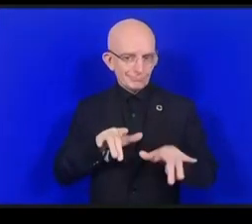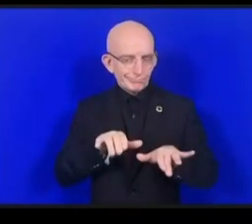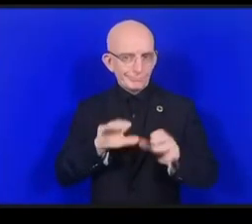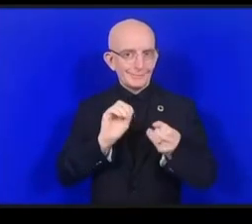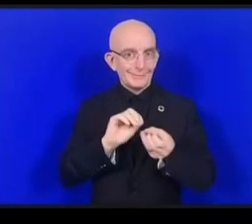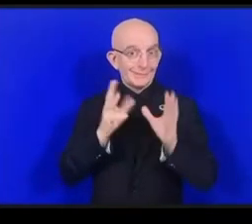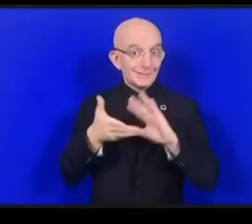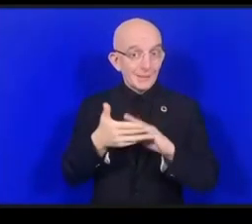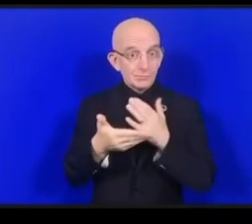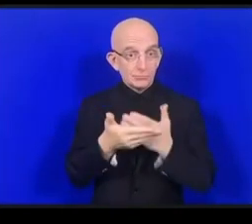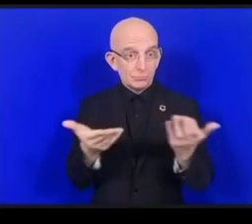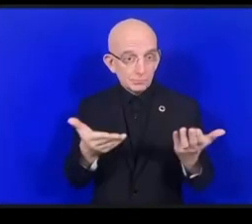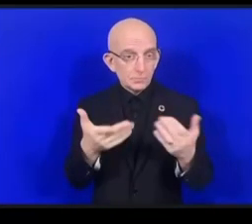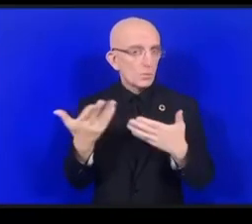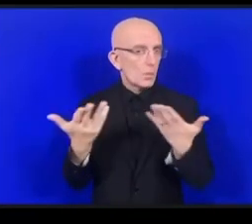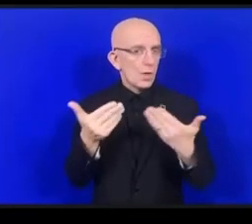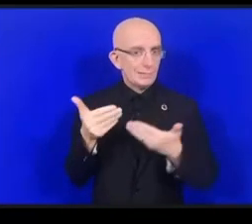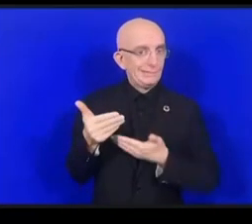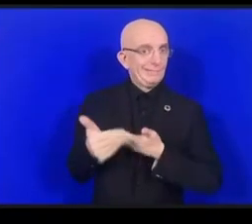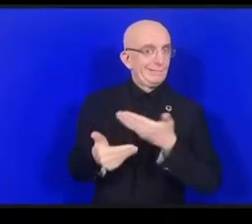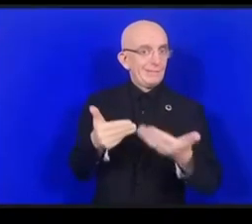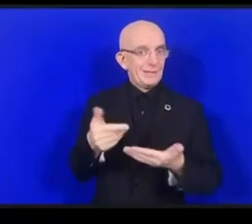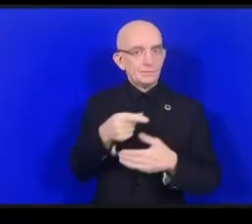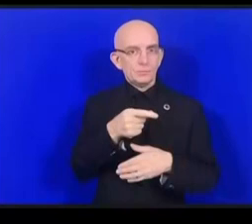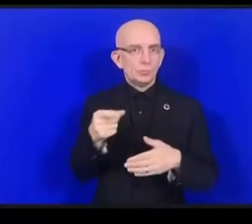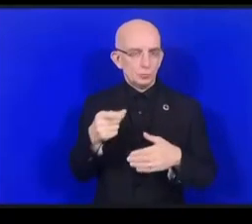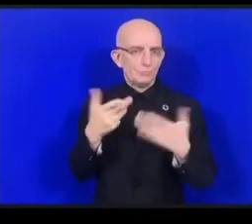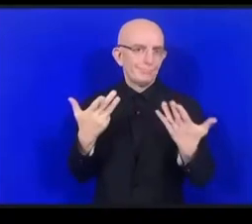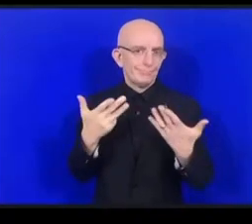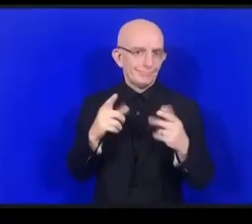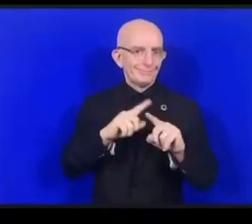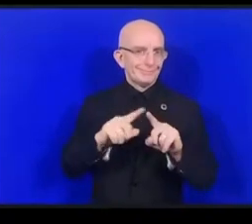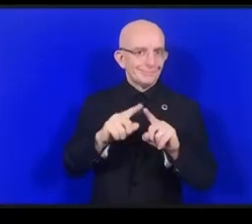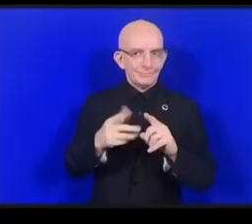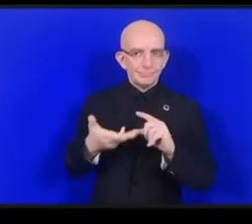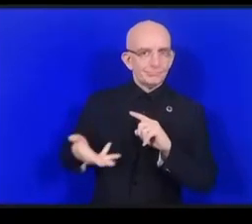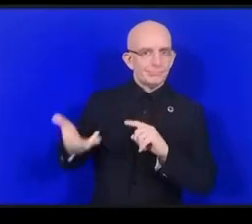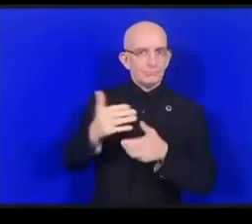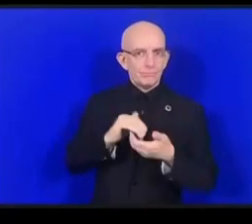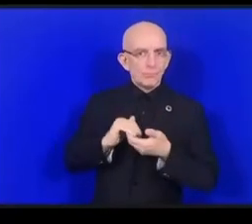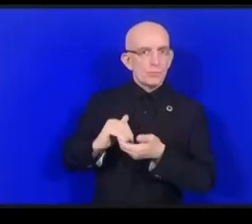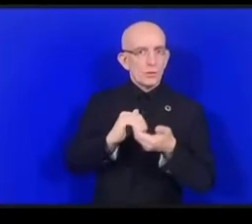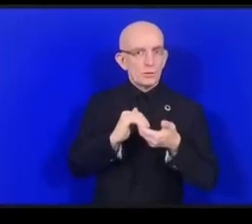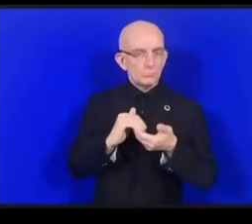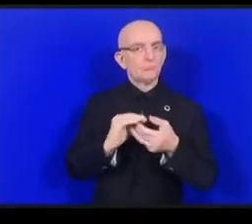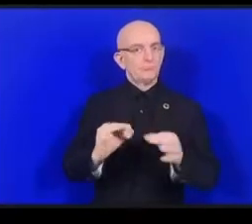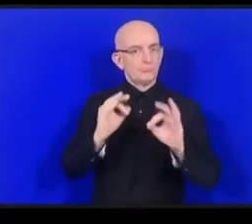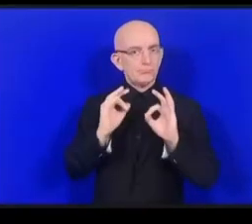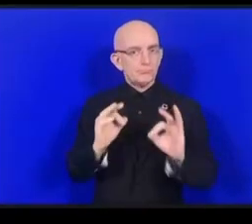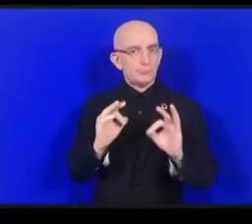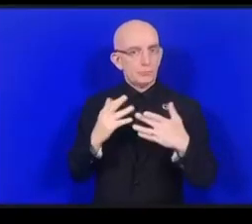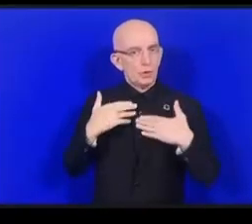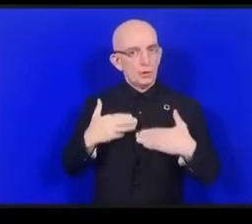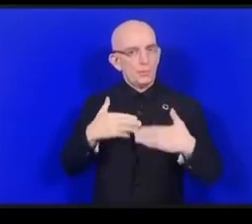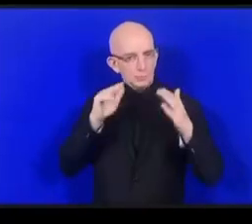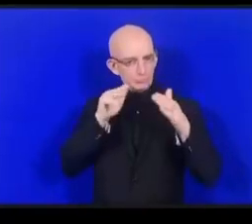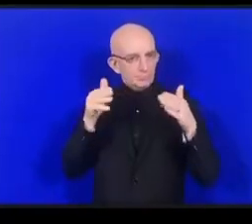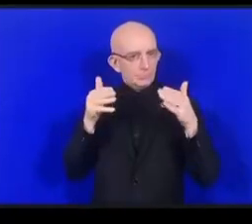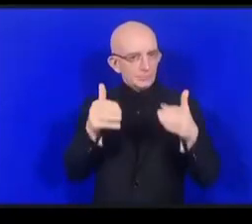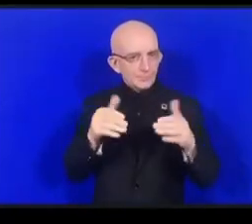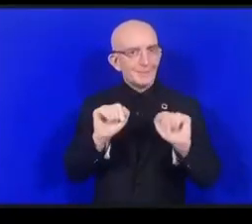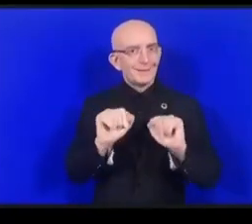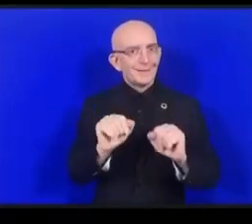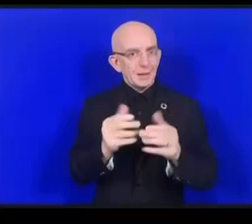SDGs? Thank you. Thank you for the question. Yes, and we have been working on the Internet of Things